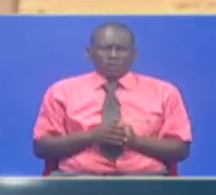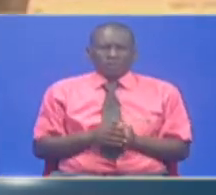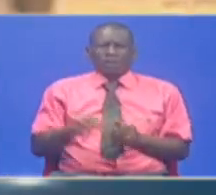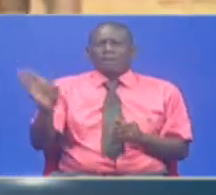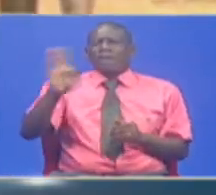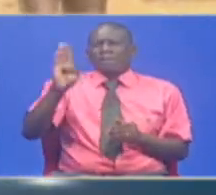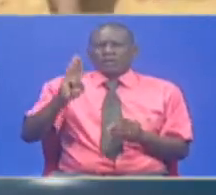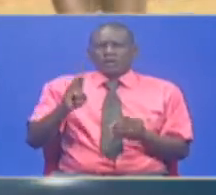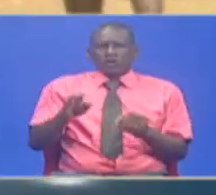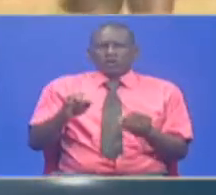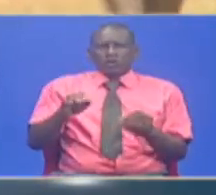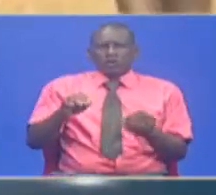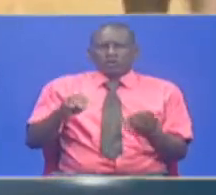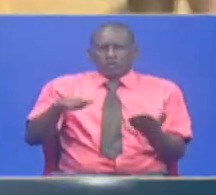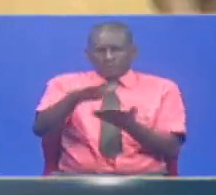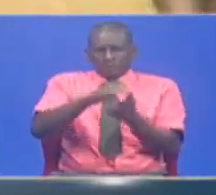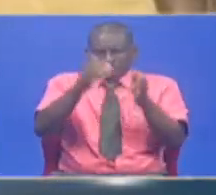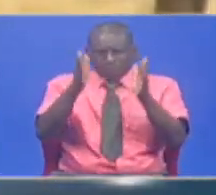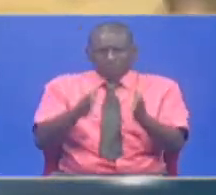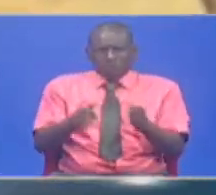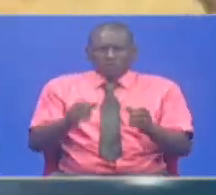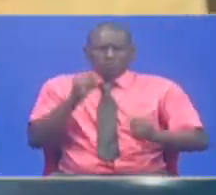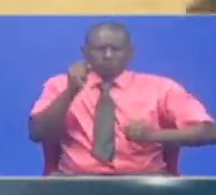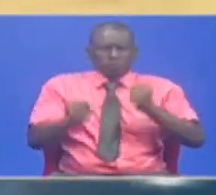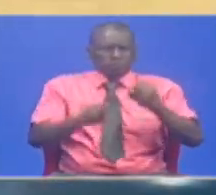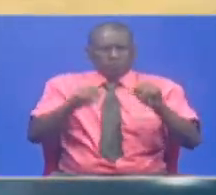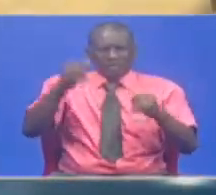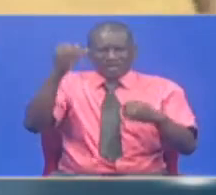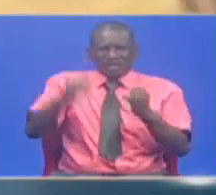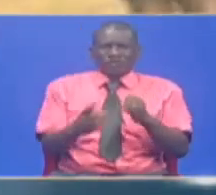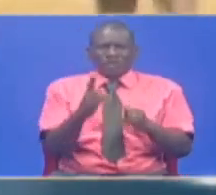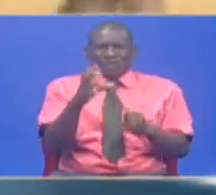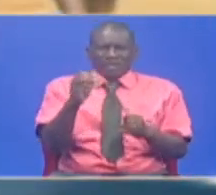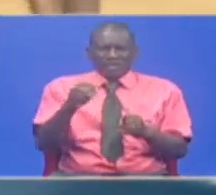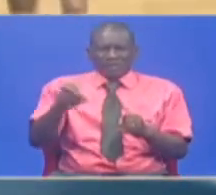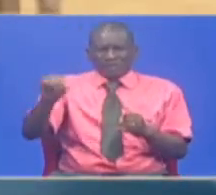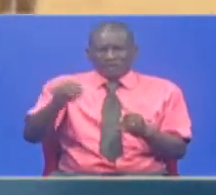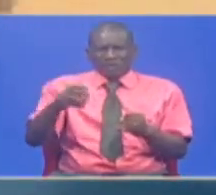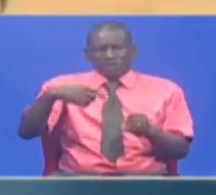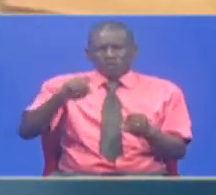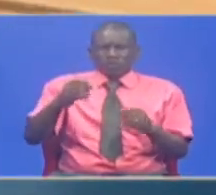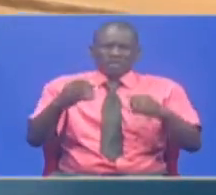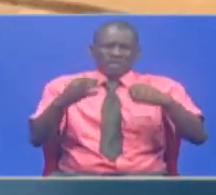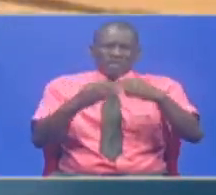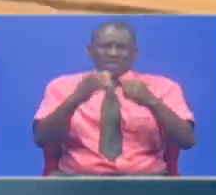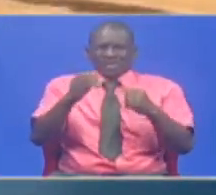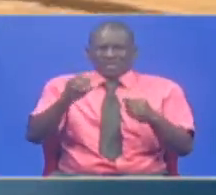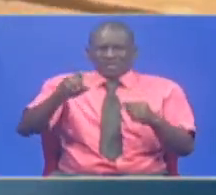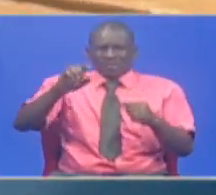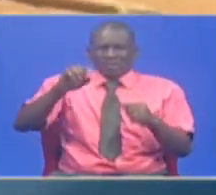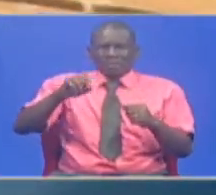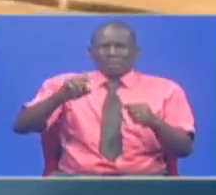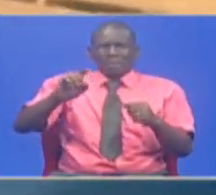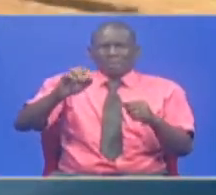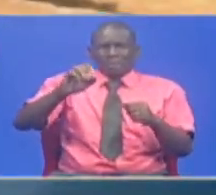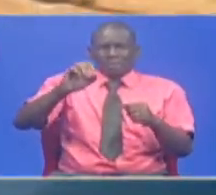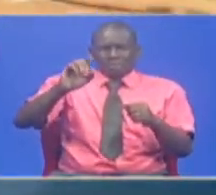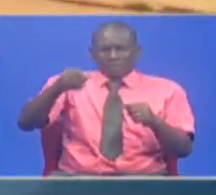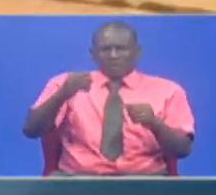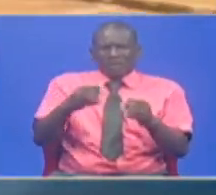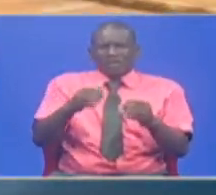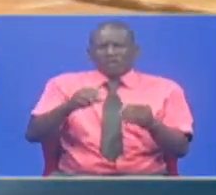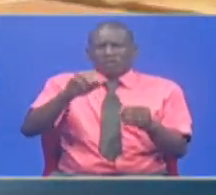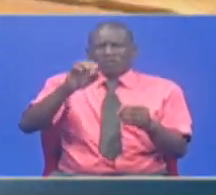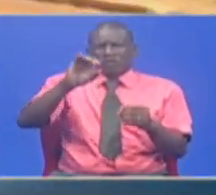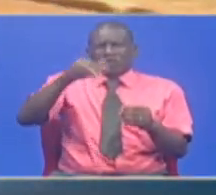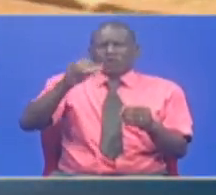Baringo-based Kimunyan produced a spectacular sprint in the last 100 meters to win the 10,000 meters event in 30 minutes 29.3 seconds. Josephat